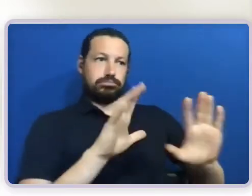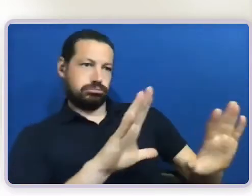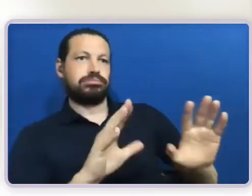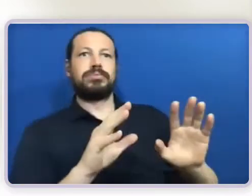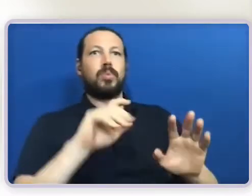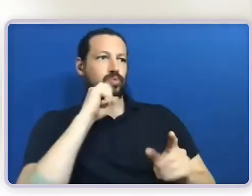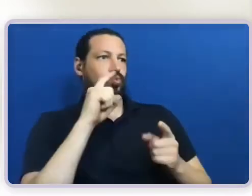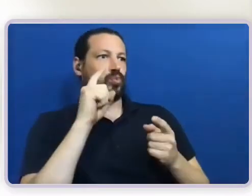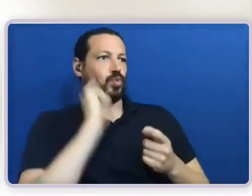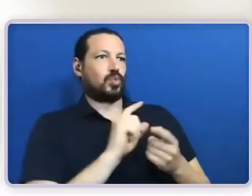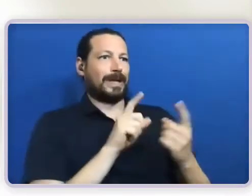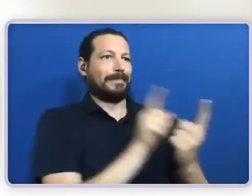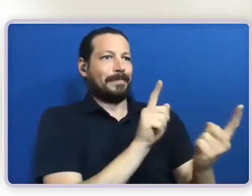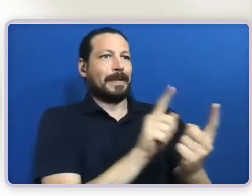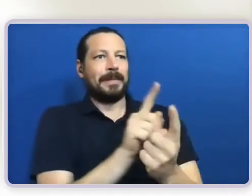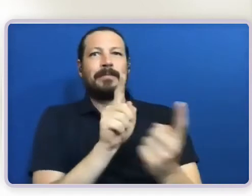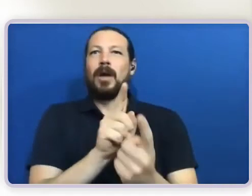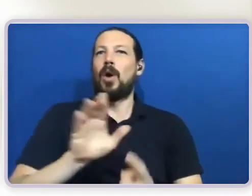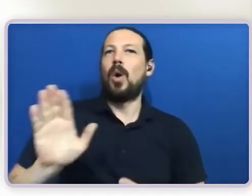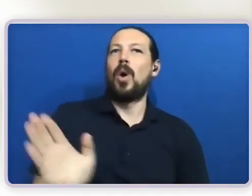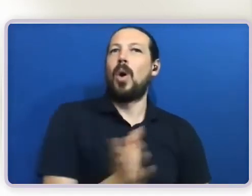but to do that, it probably is a 6 to 12 month wait.